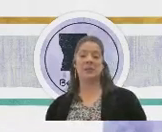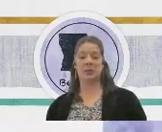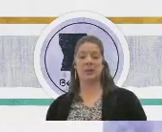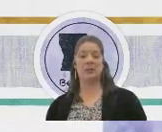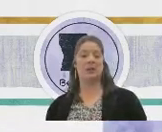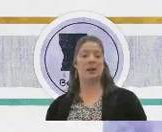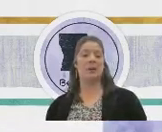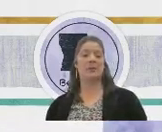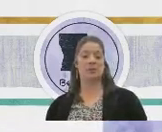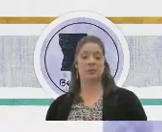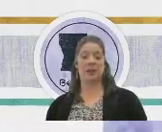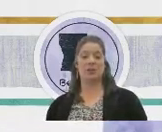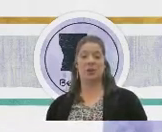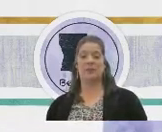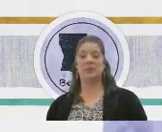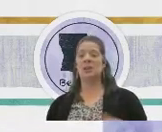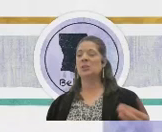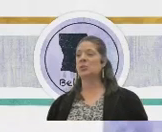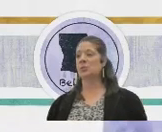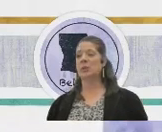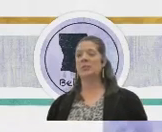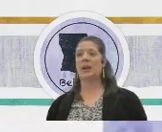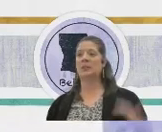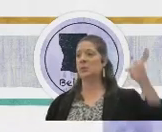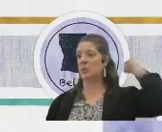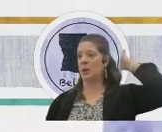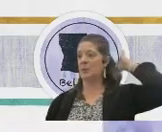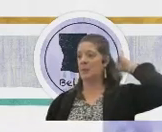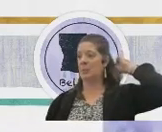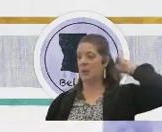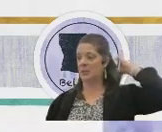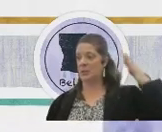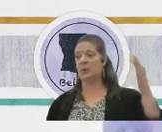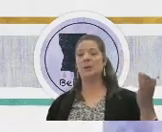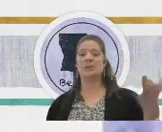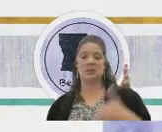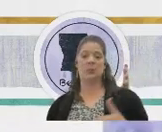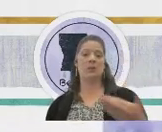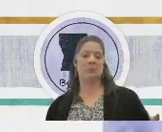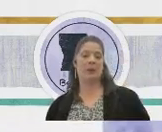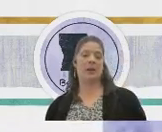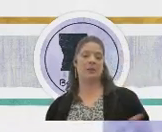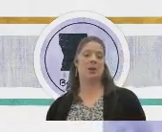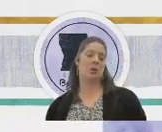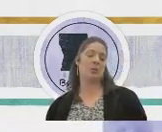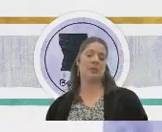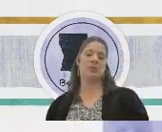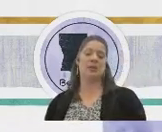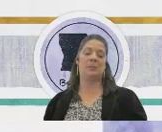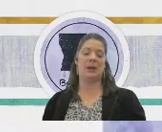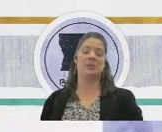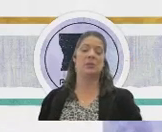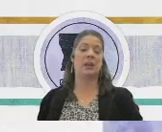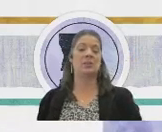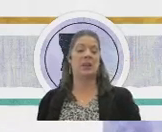applicant must first be denied by the certification office. So just wanted to flag those two upcoming meetings for you all, since it will impact or could